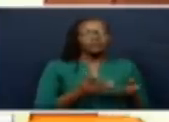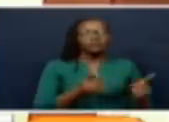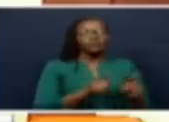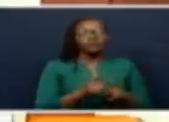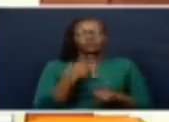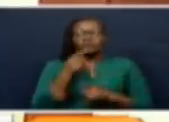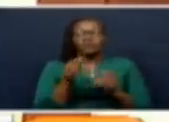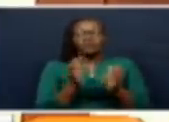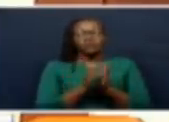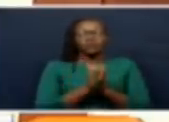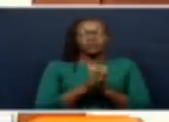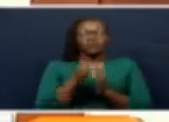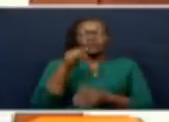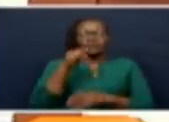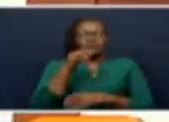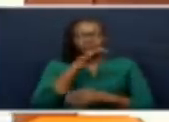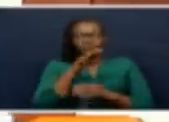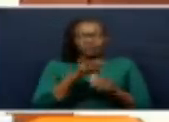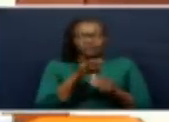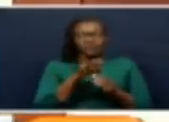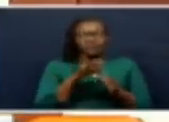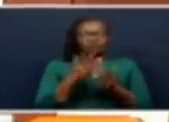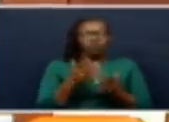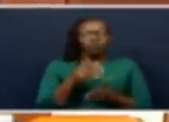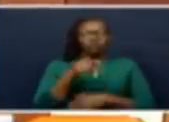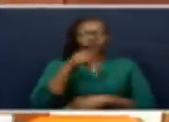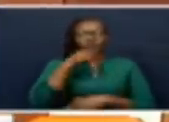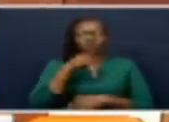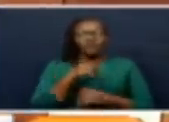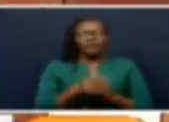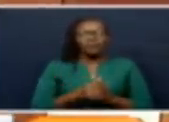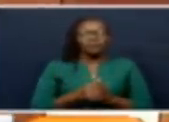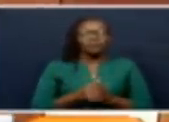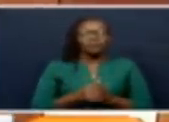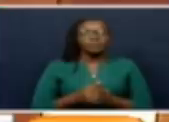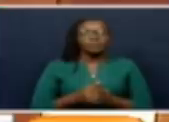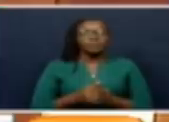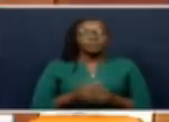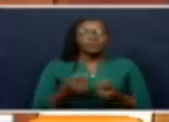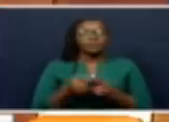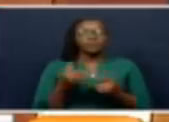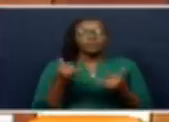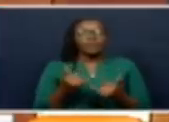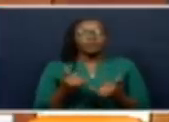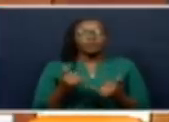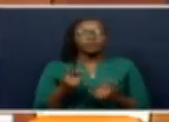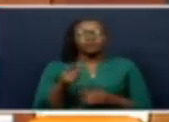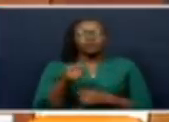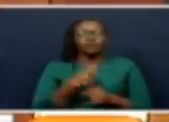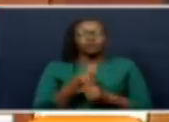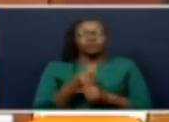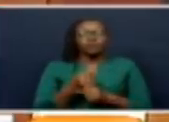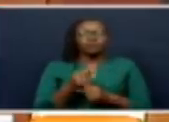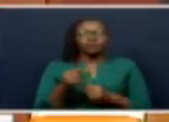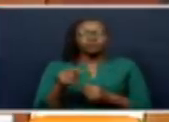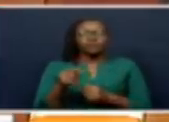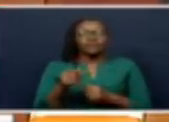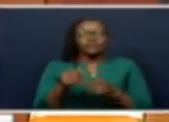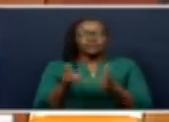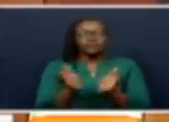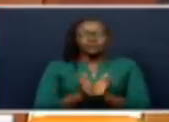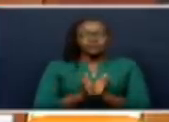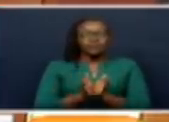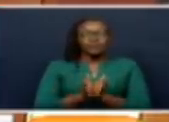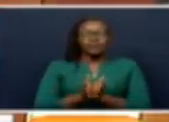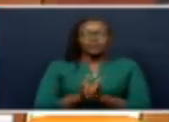Yes, correct. Yeah. He would have exposed that by letting people see and make their own judgments. Yeah. Yeah. And it